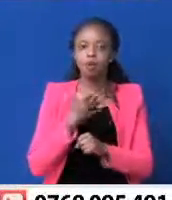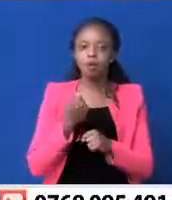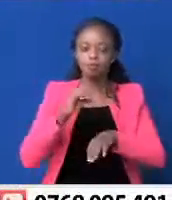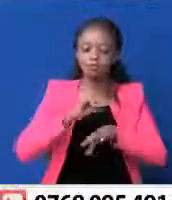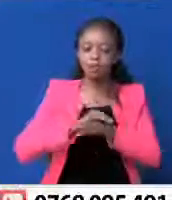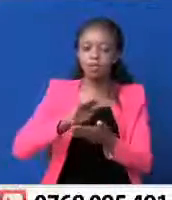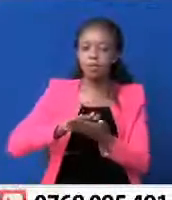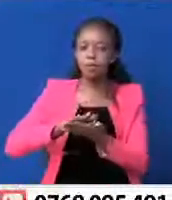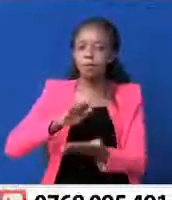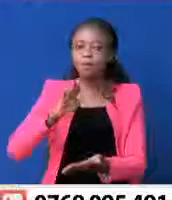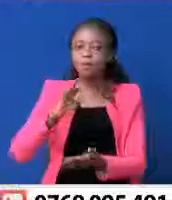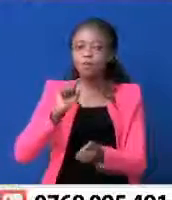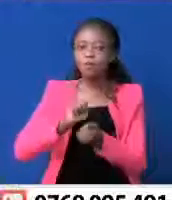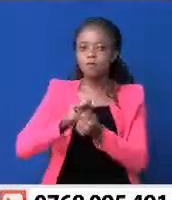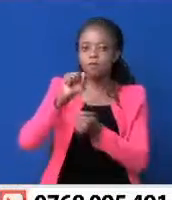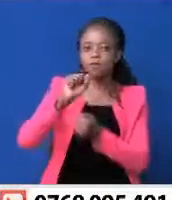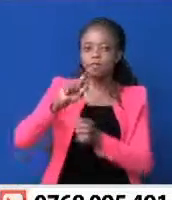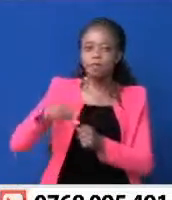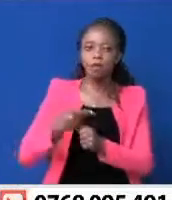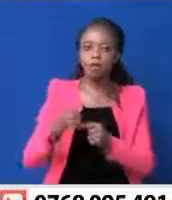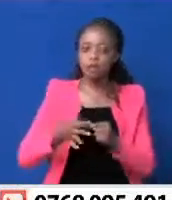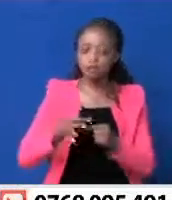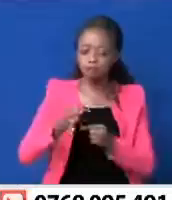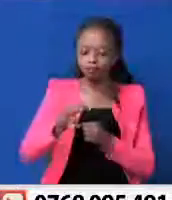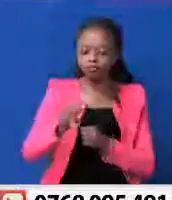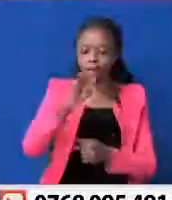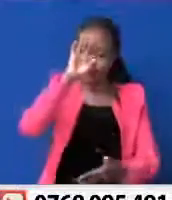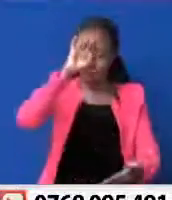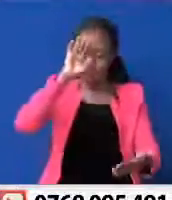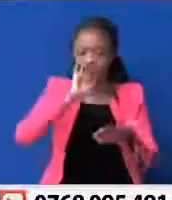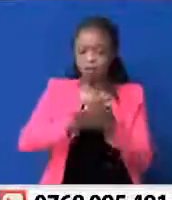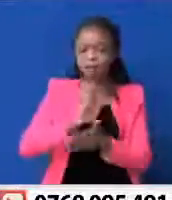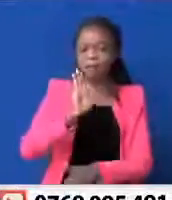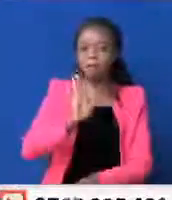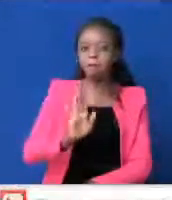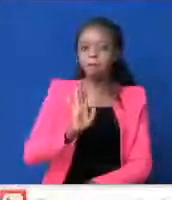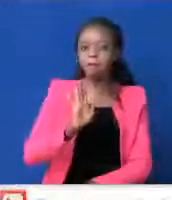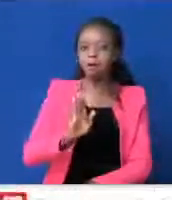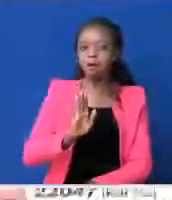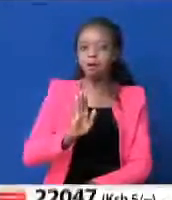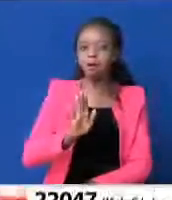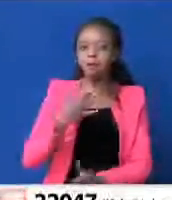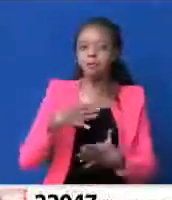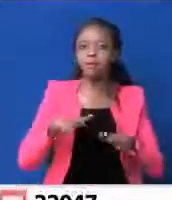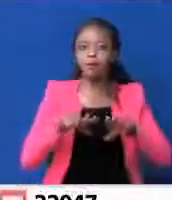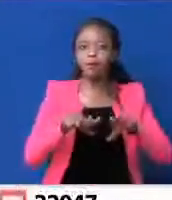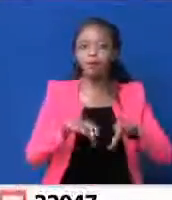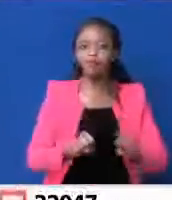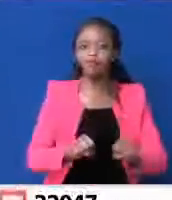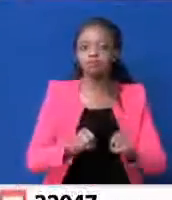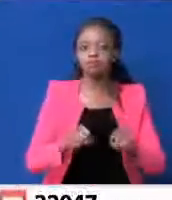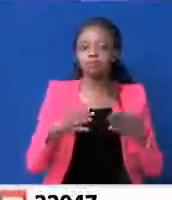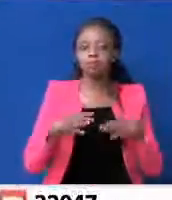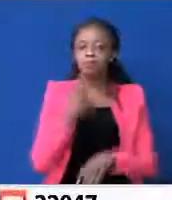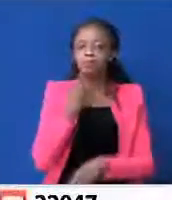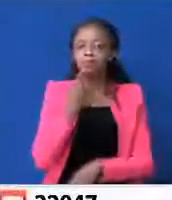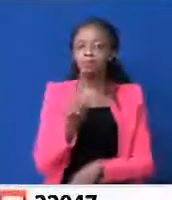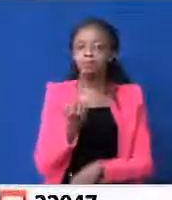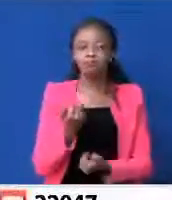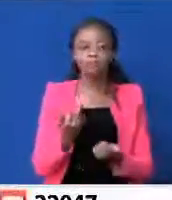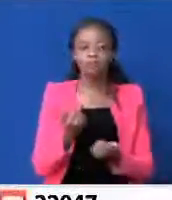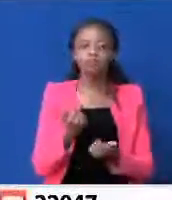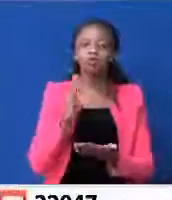than 50,000 acres of land believed to have been encroached illegally by some locals. Residents say they have been